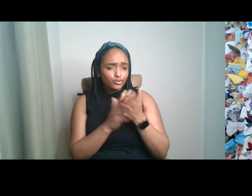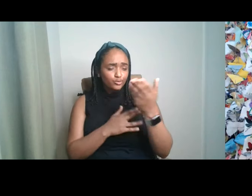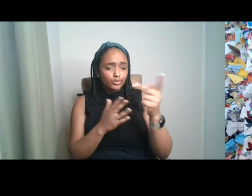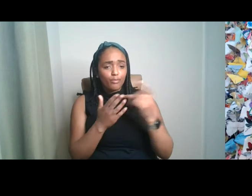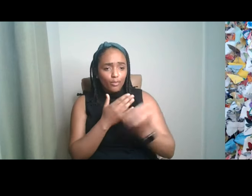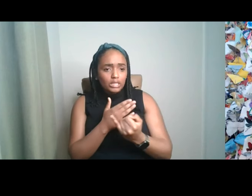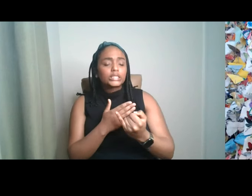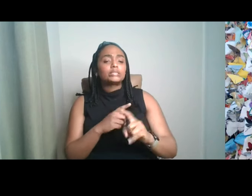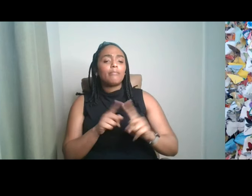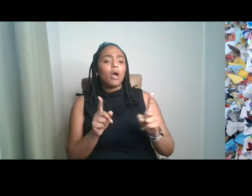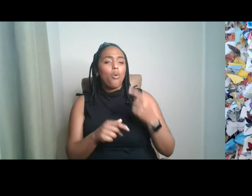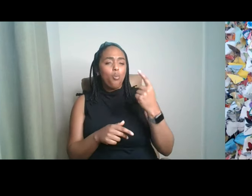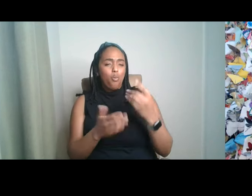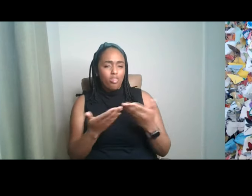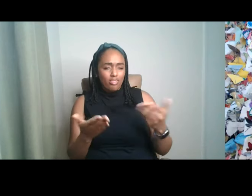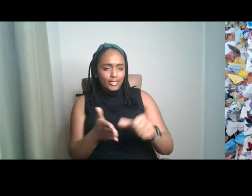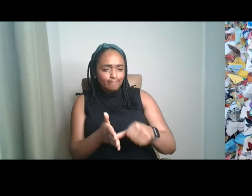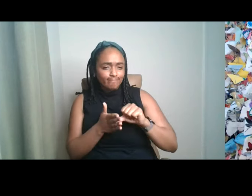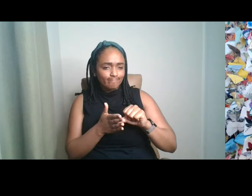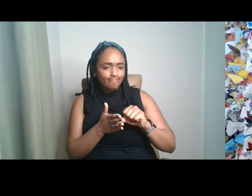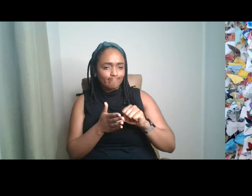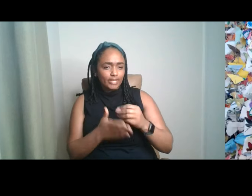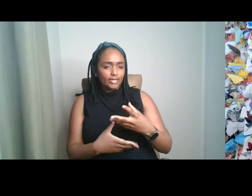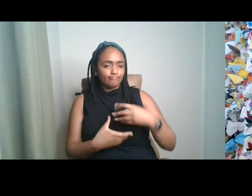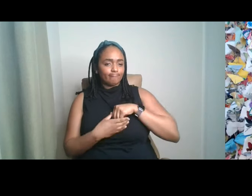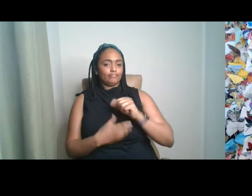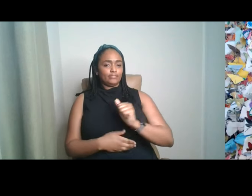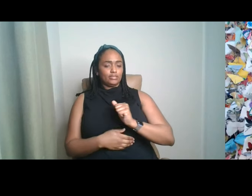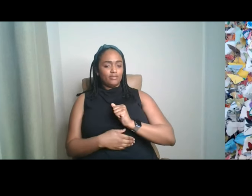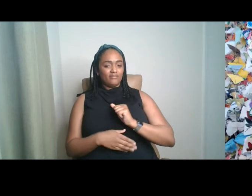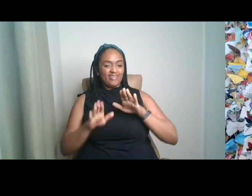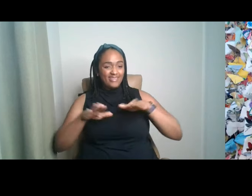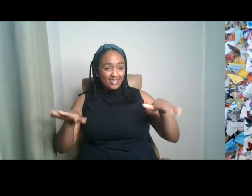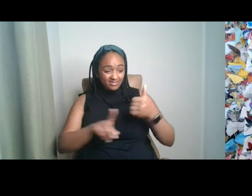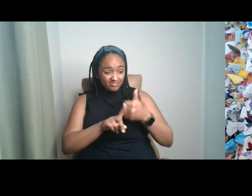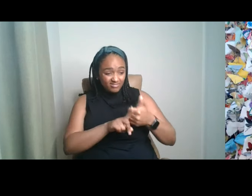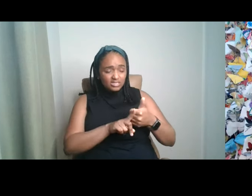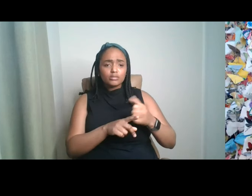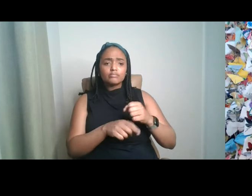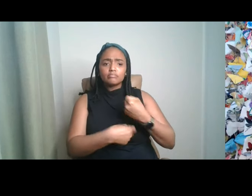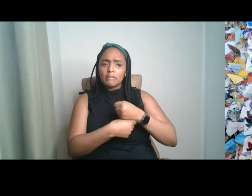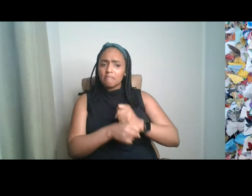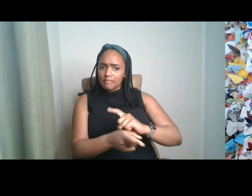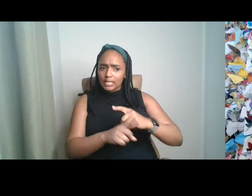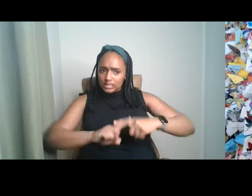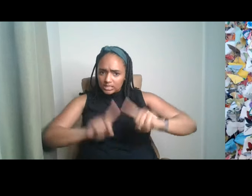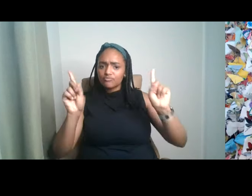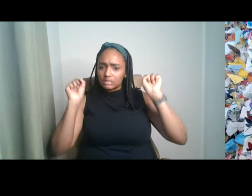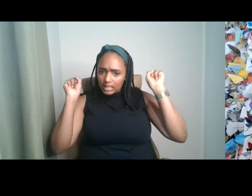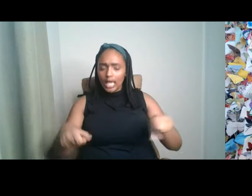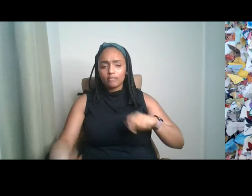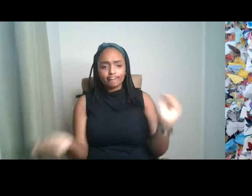activism, even when I'm an adult, is that kids can make a difference. Being a kid doesn't limit you. It frees you to imagine and